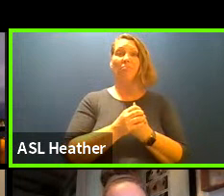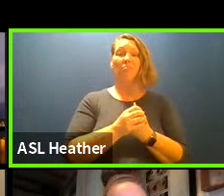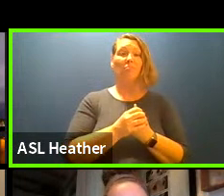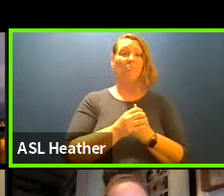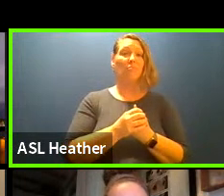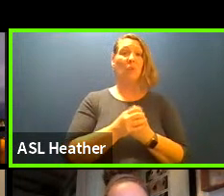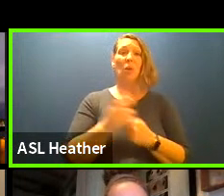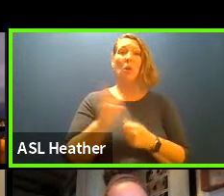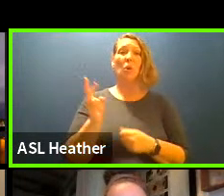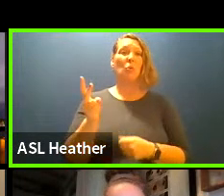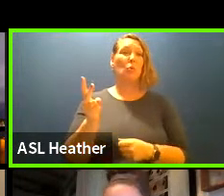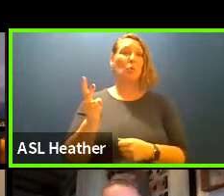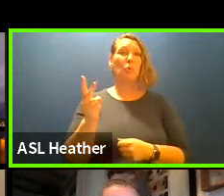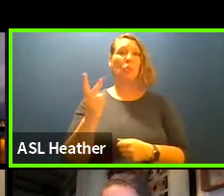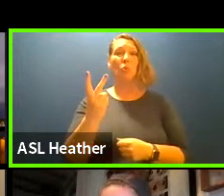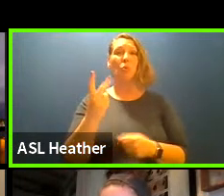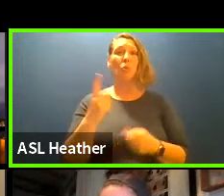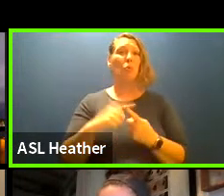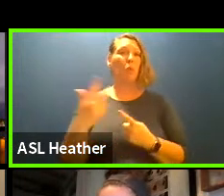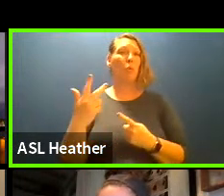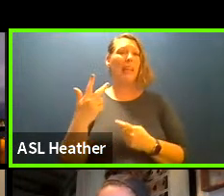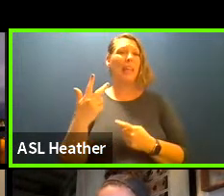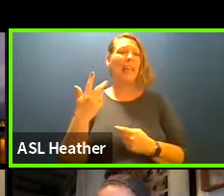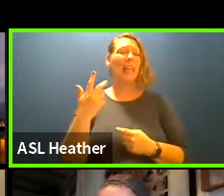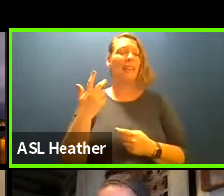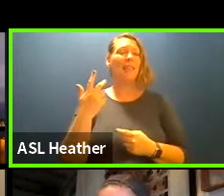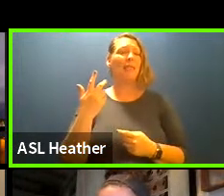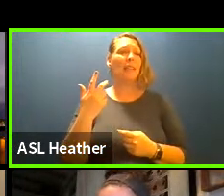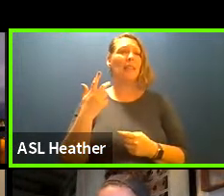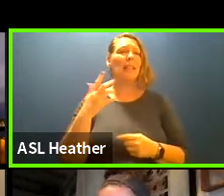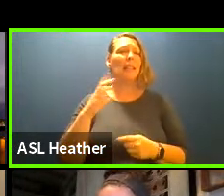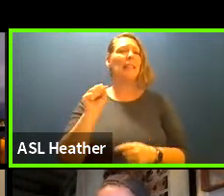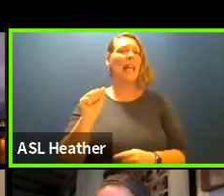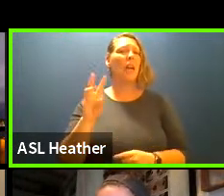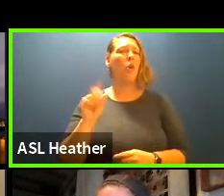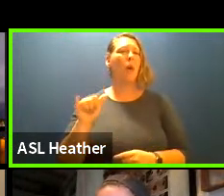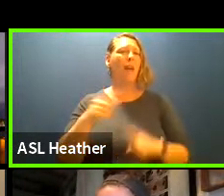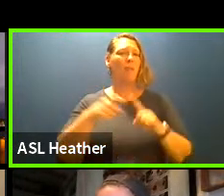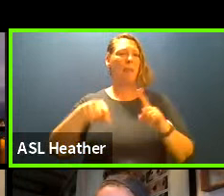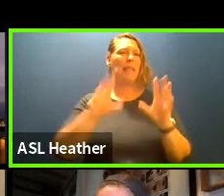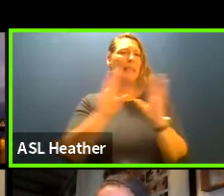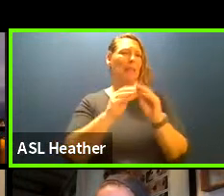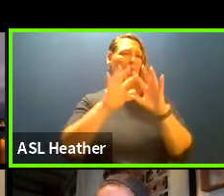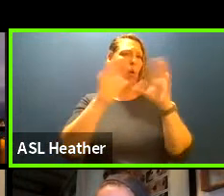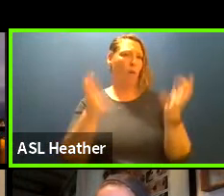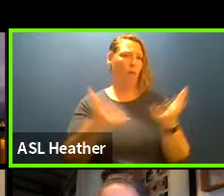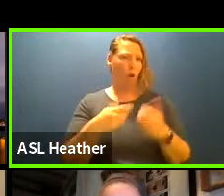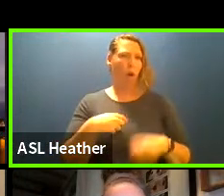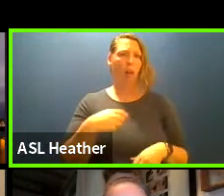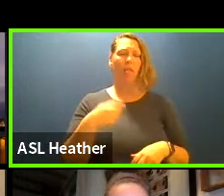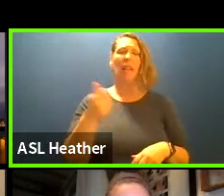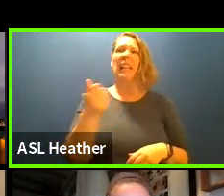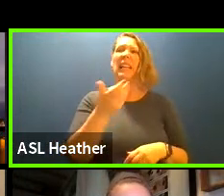2 to 3 takeaways from the meeting, just in terms of overall, anything